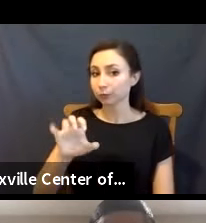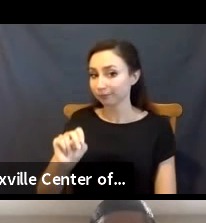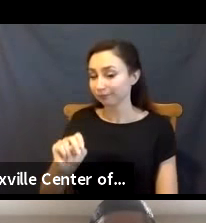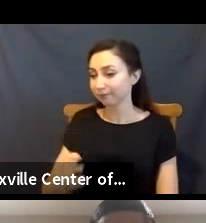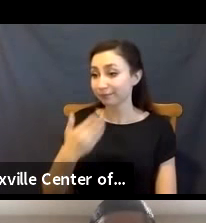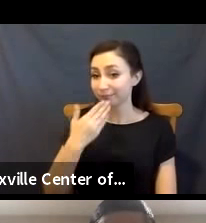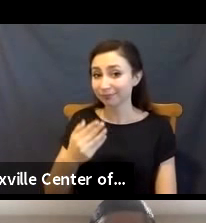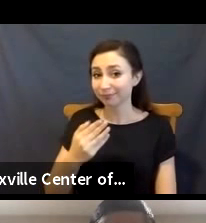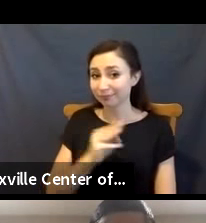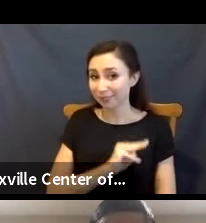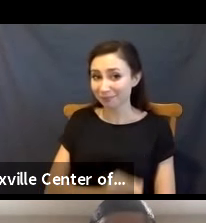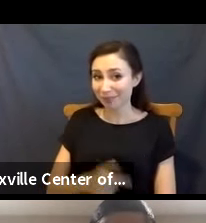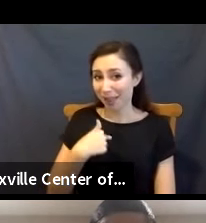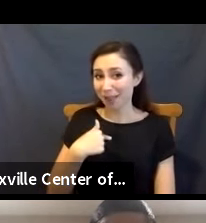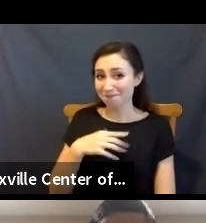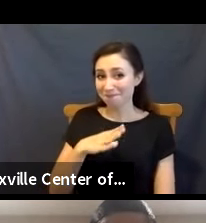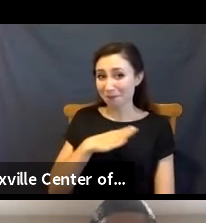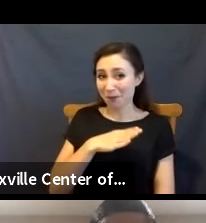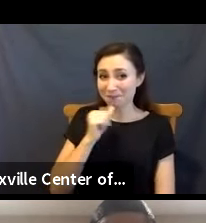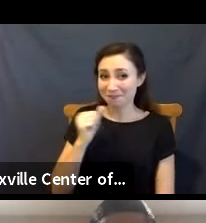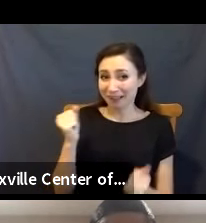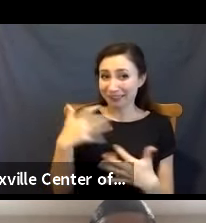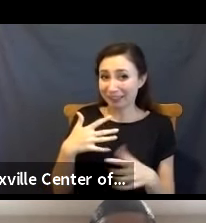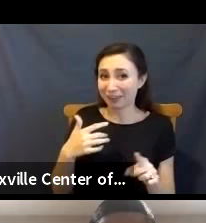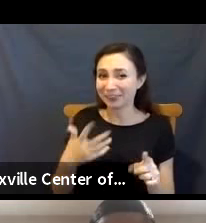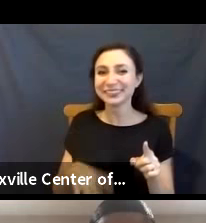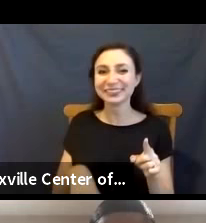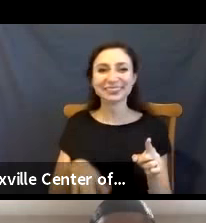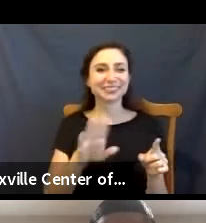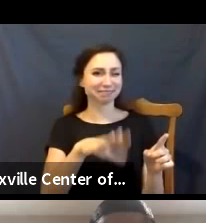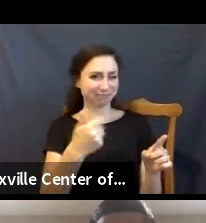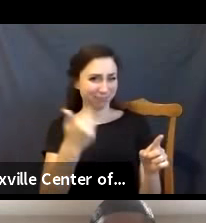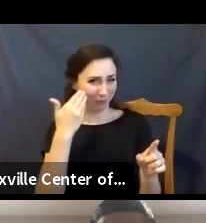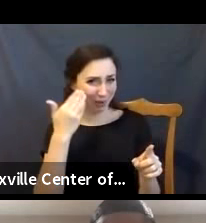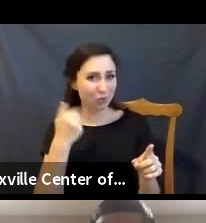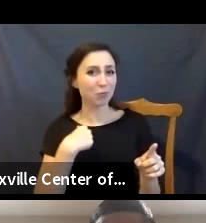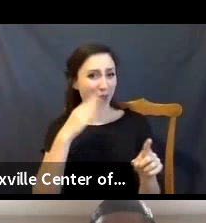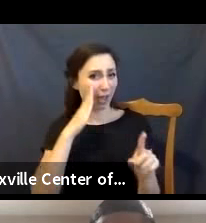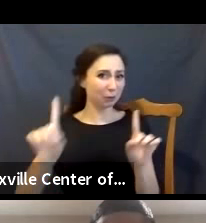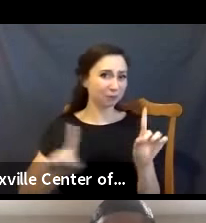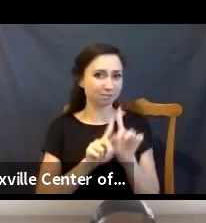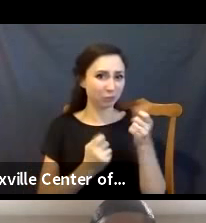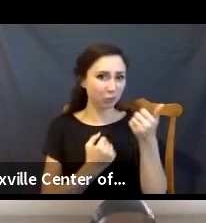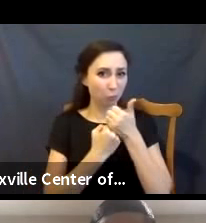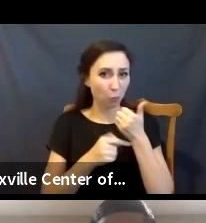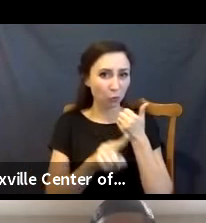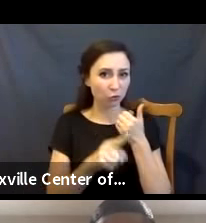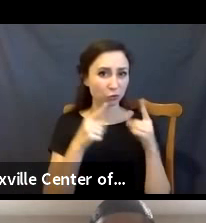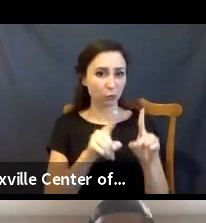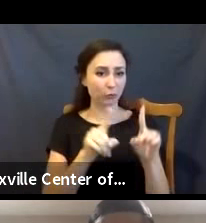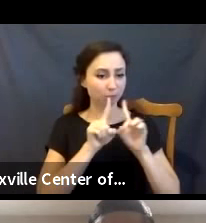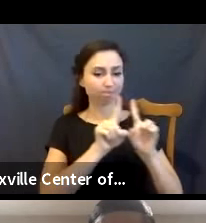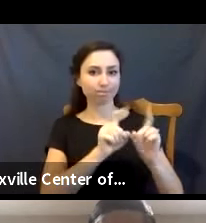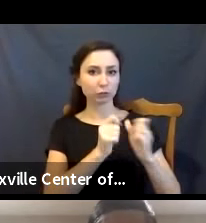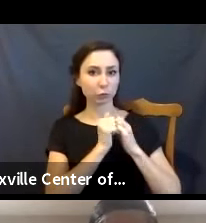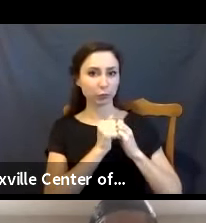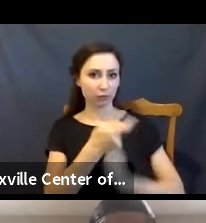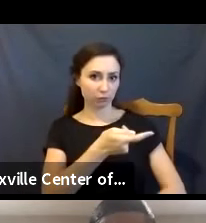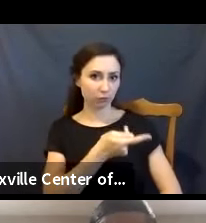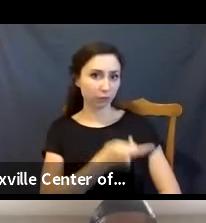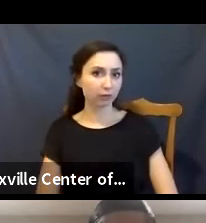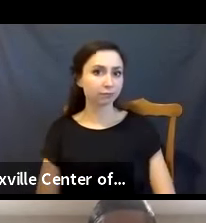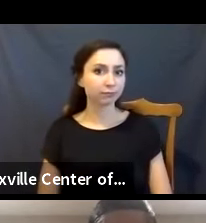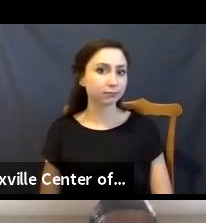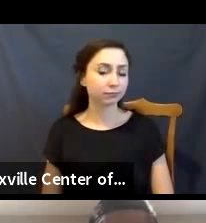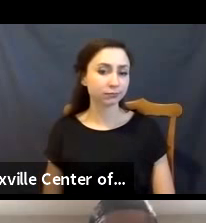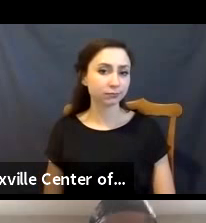I'm okay. I'm not worried. I know you are, but I will stand with you, and Okay. we will stand there together. Okay. All right.